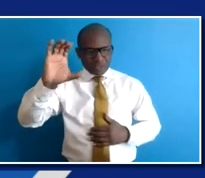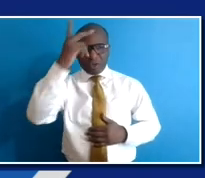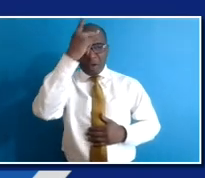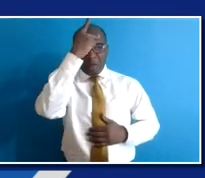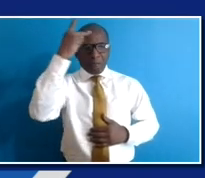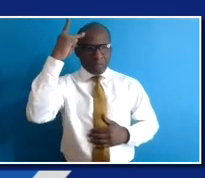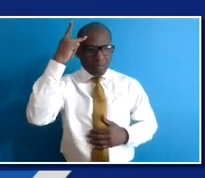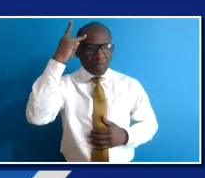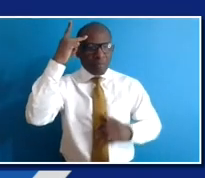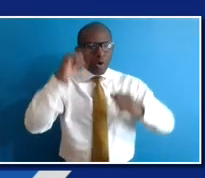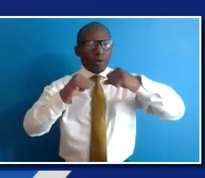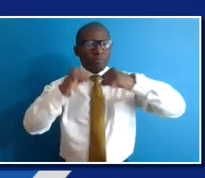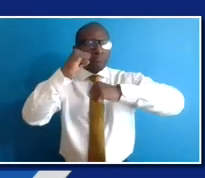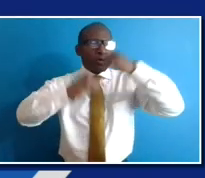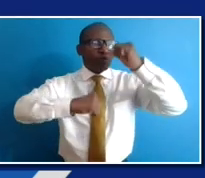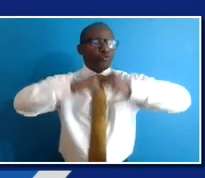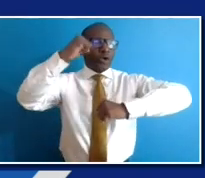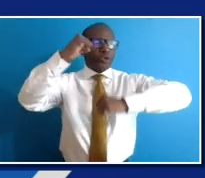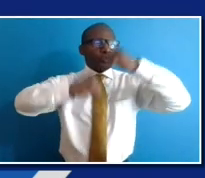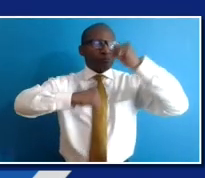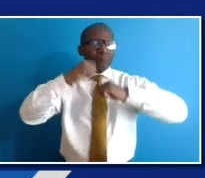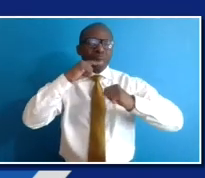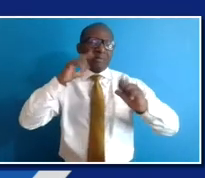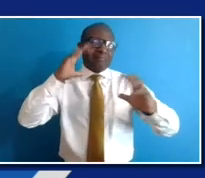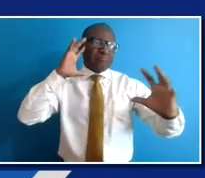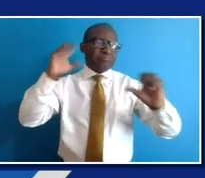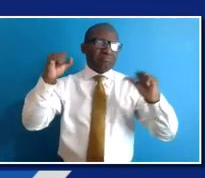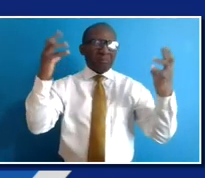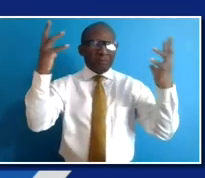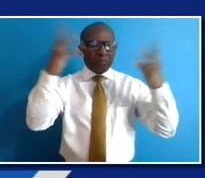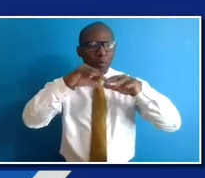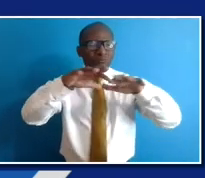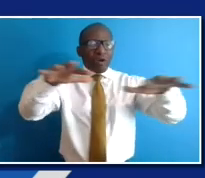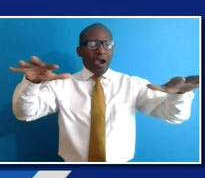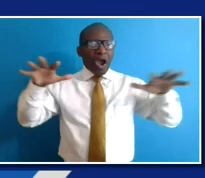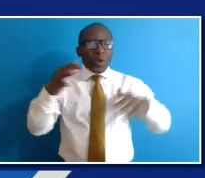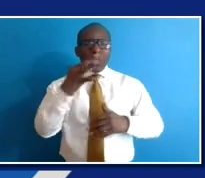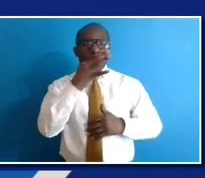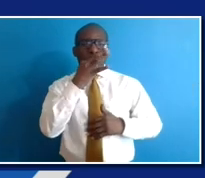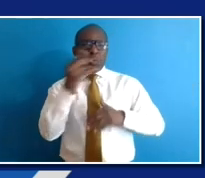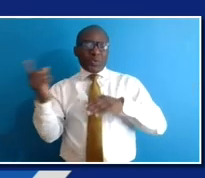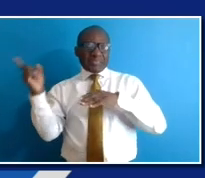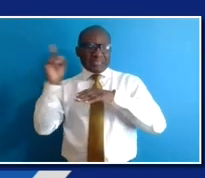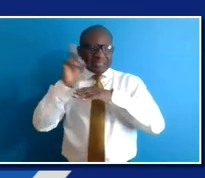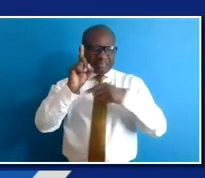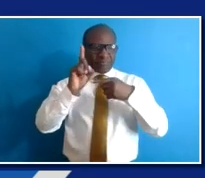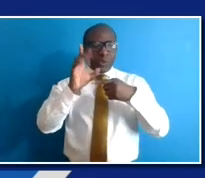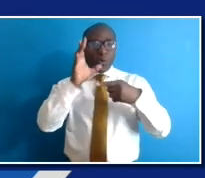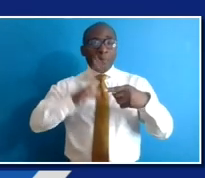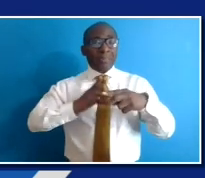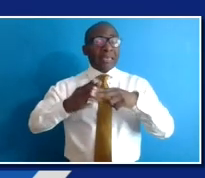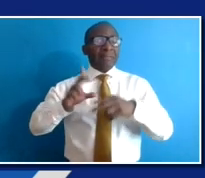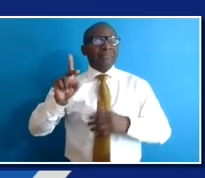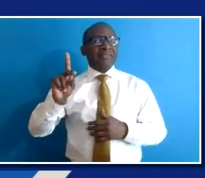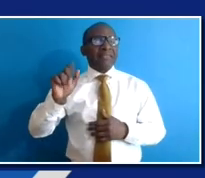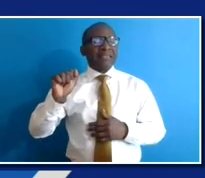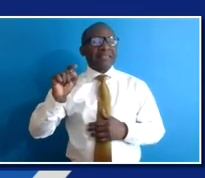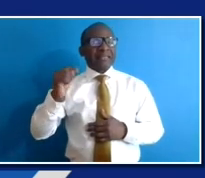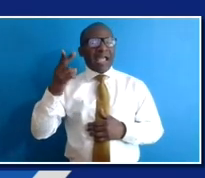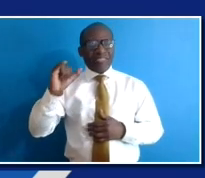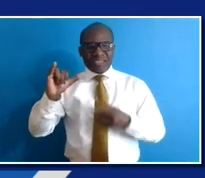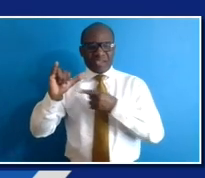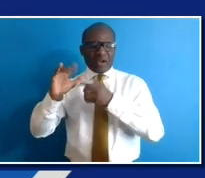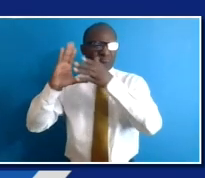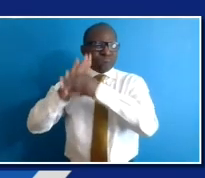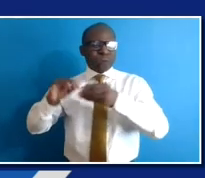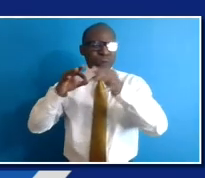and Conservation to talk a little bit about some of the activities that are happening in their department. First, in the 2 o'clock hour, let me give you the update on